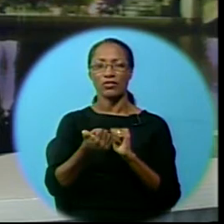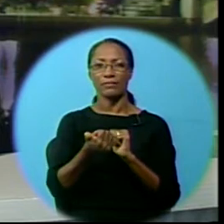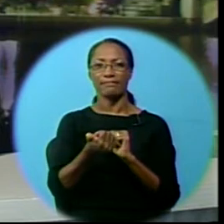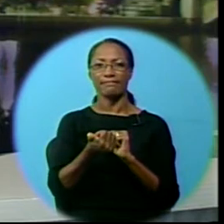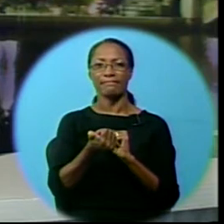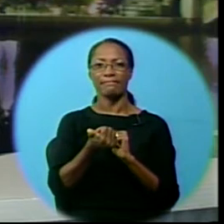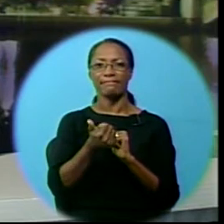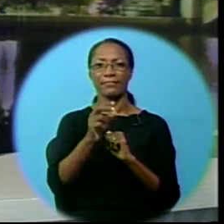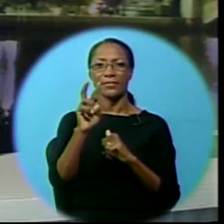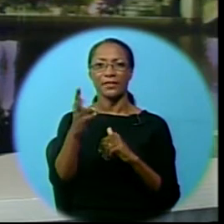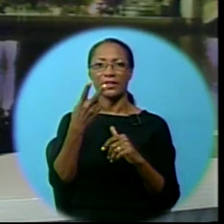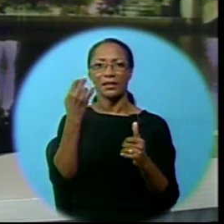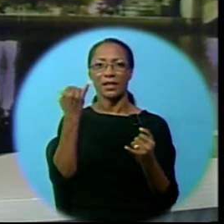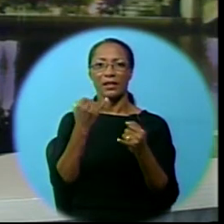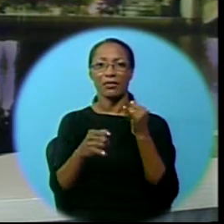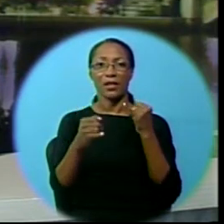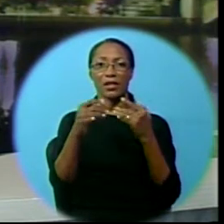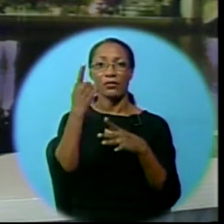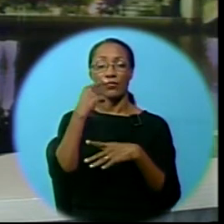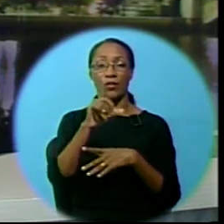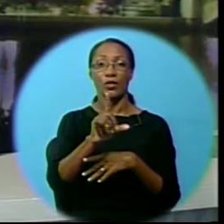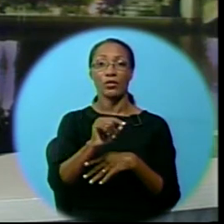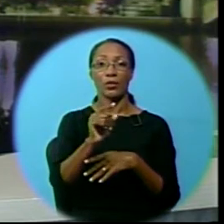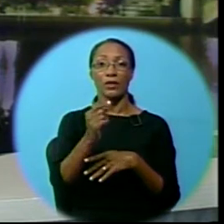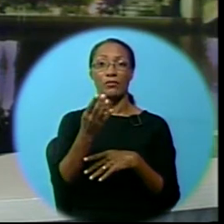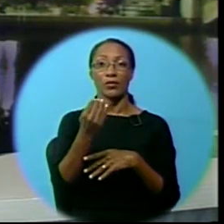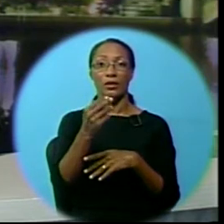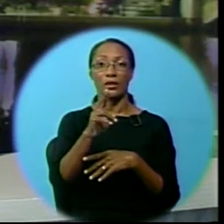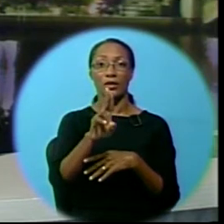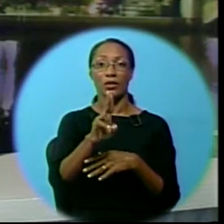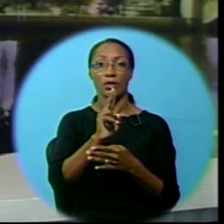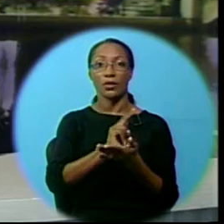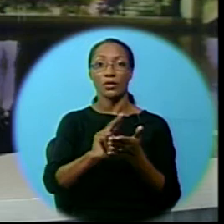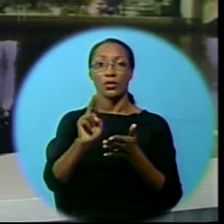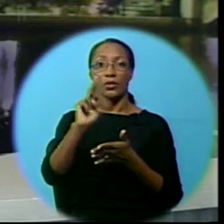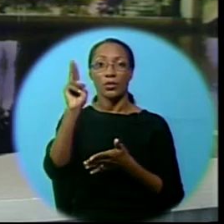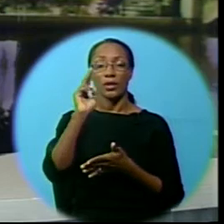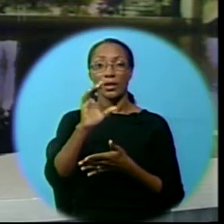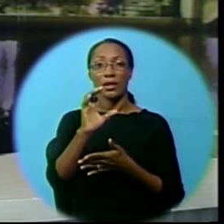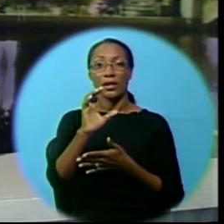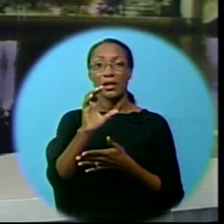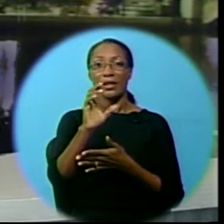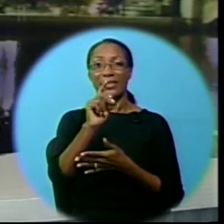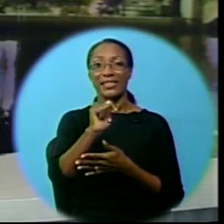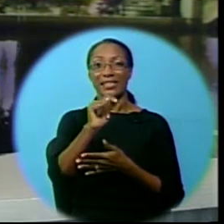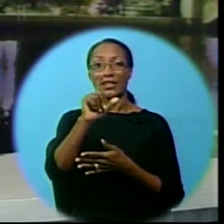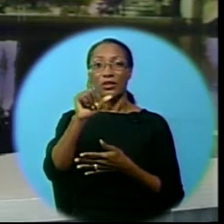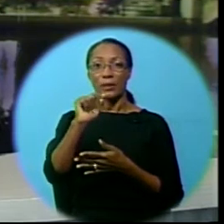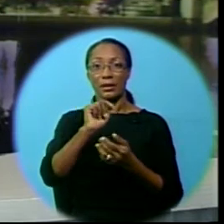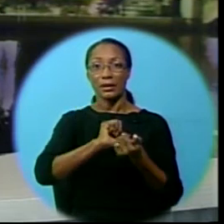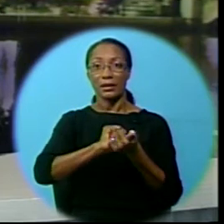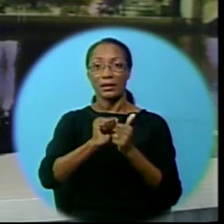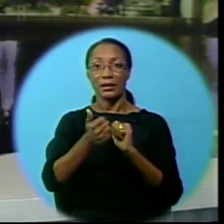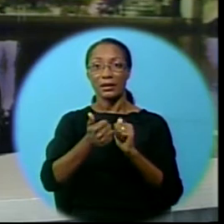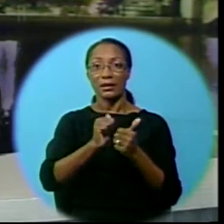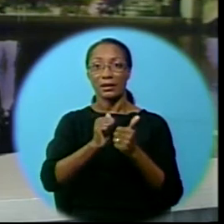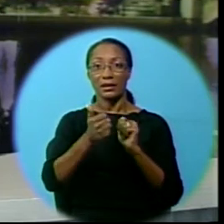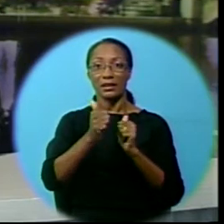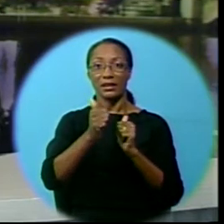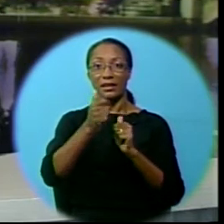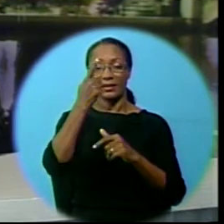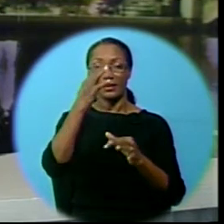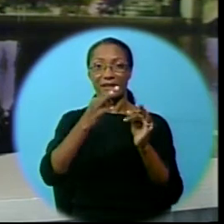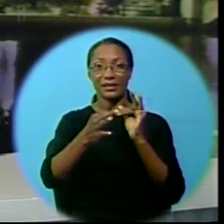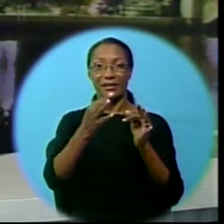The semi-finalists for the 2014 UWI C.O. Williams Inter-Parish T20 tournament have been decided. Over